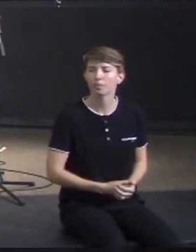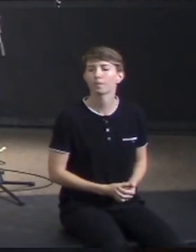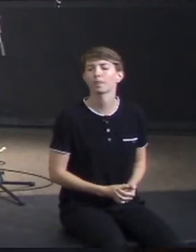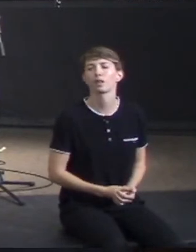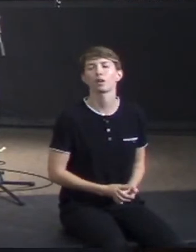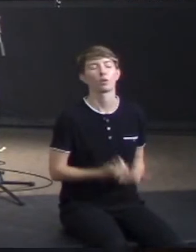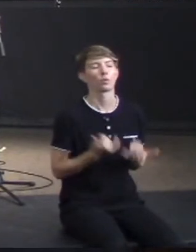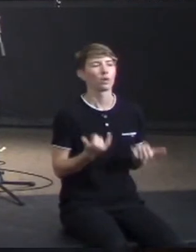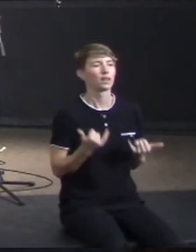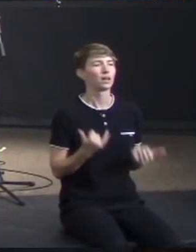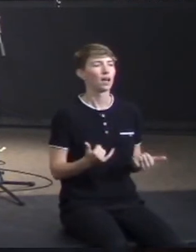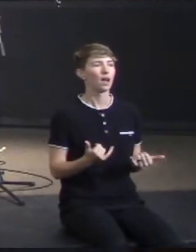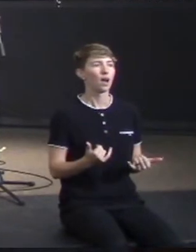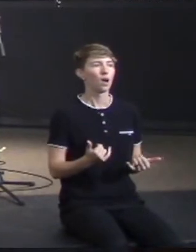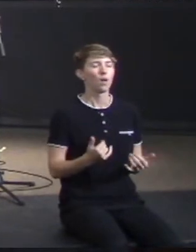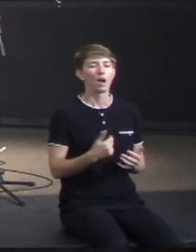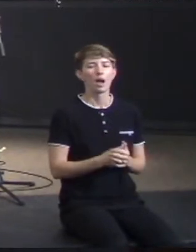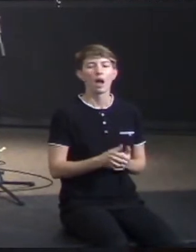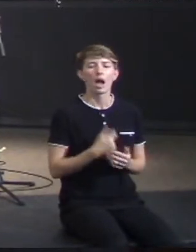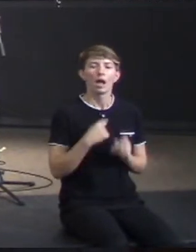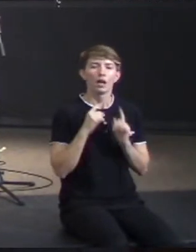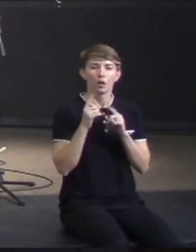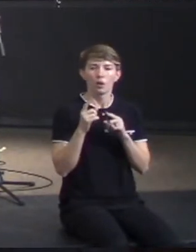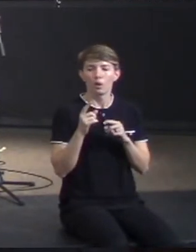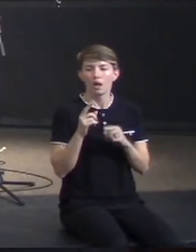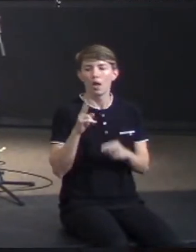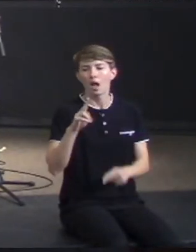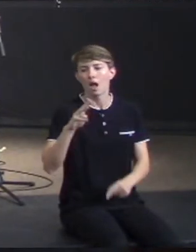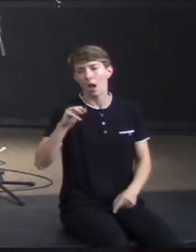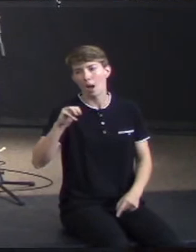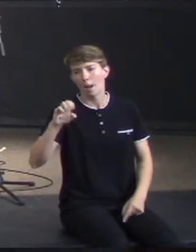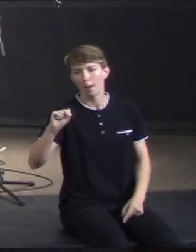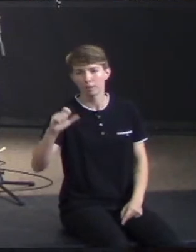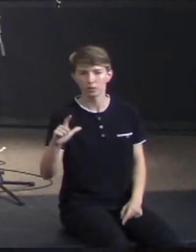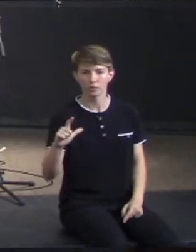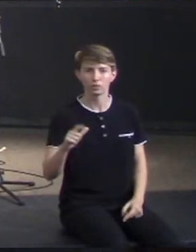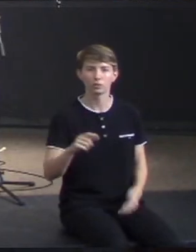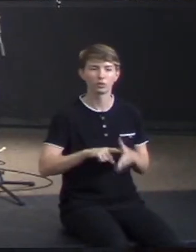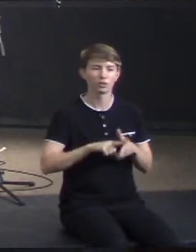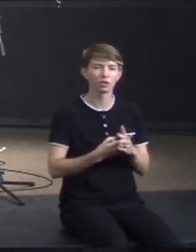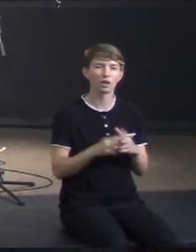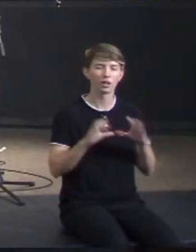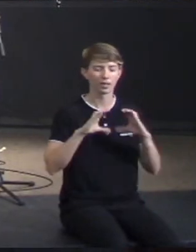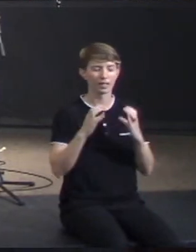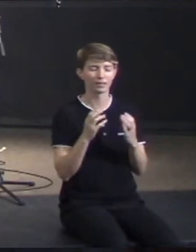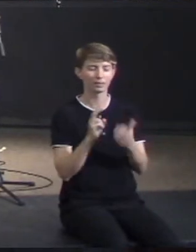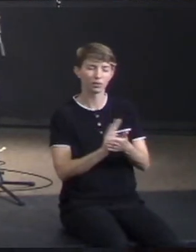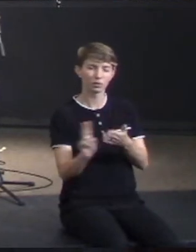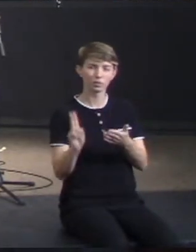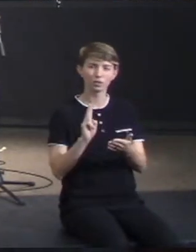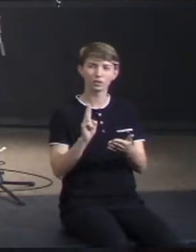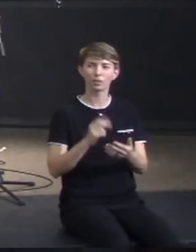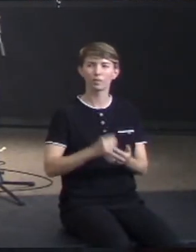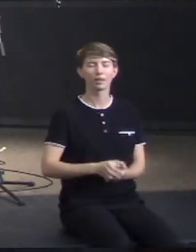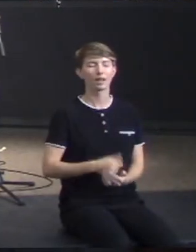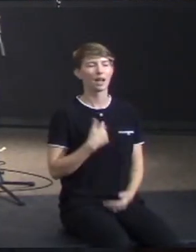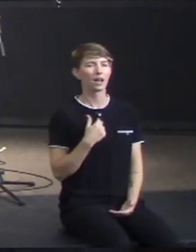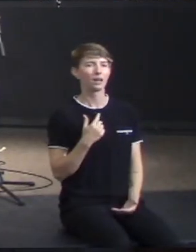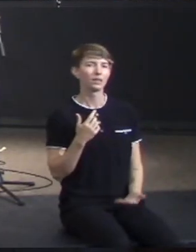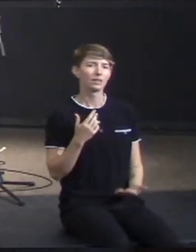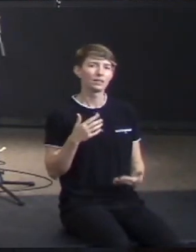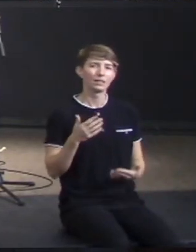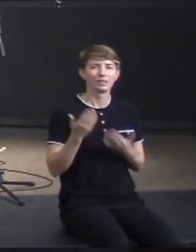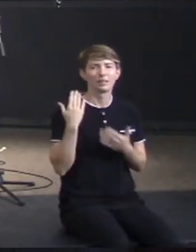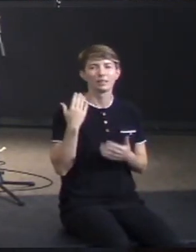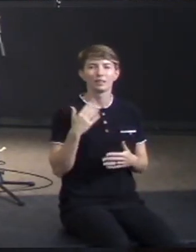currently right now I attend UMSL. We just started classes about 2 weeks ago, and I was a little bit nervous. I was